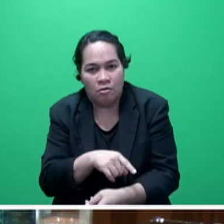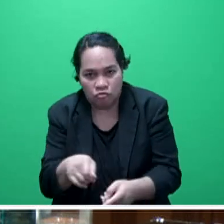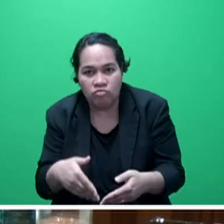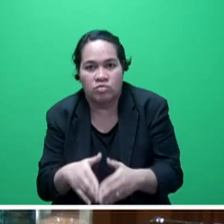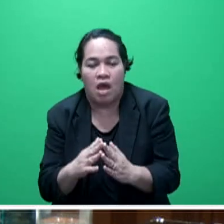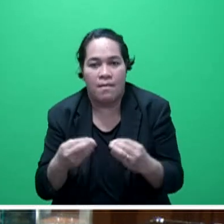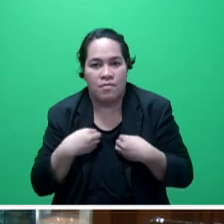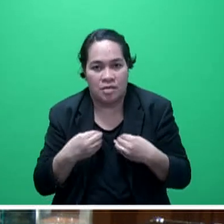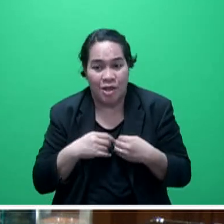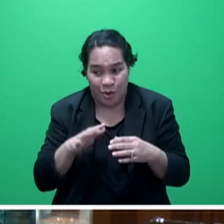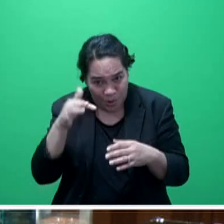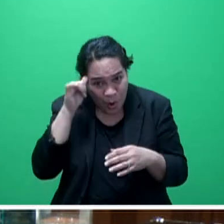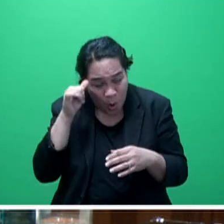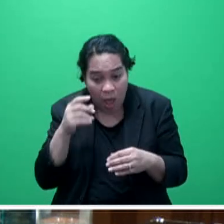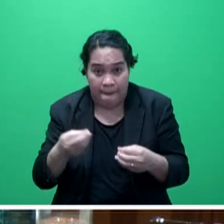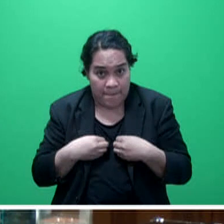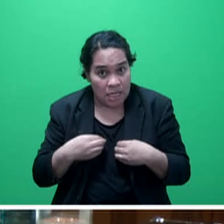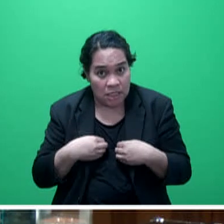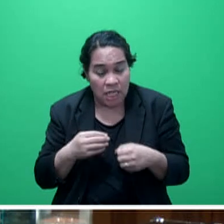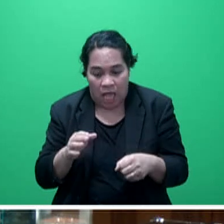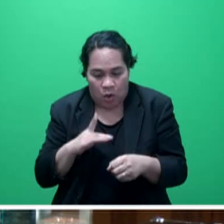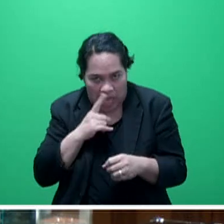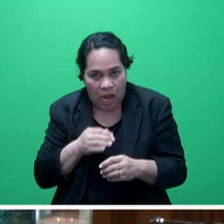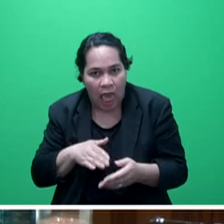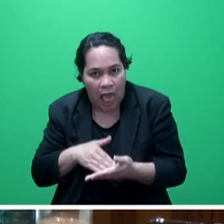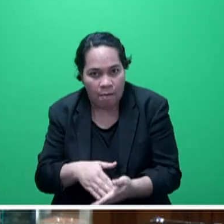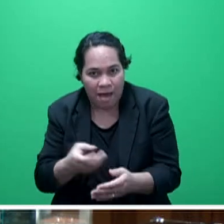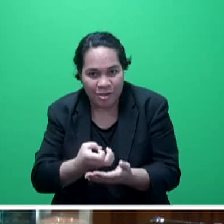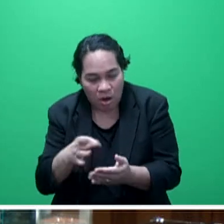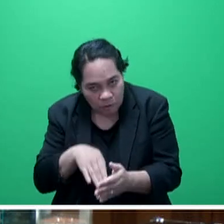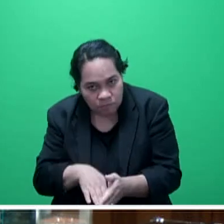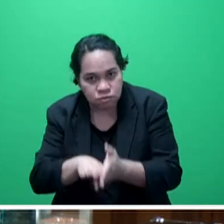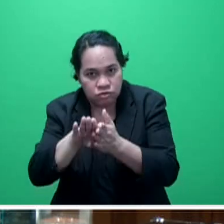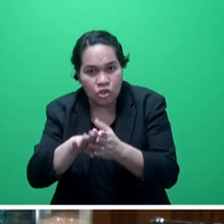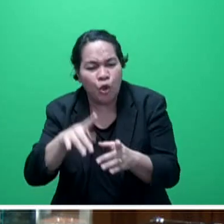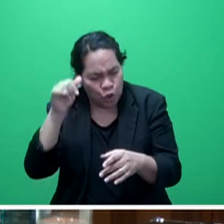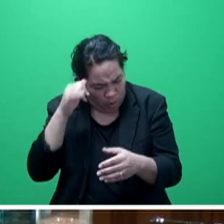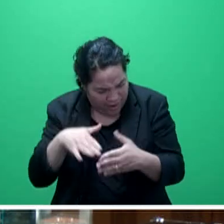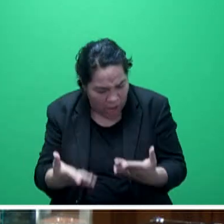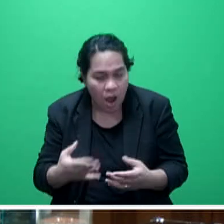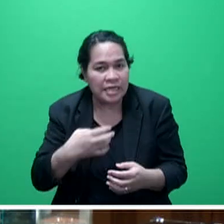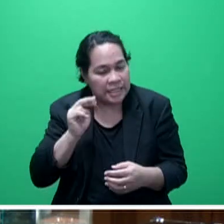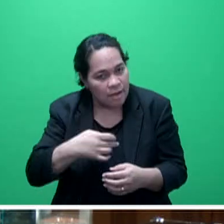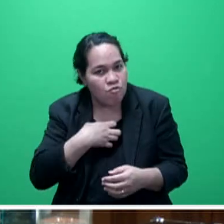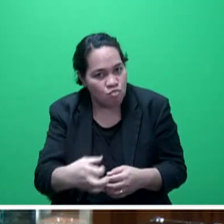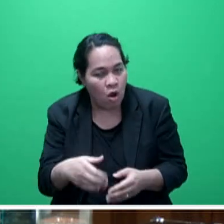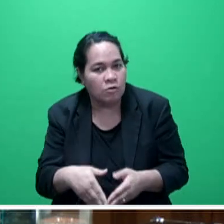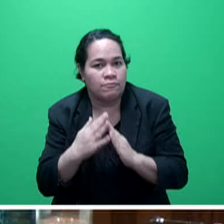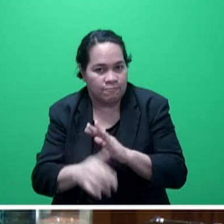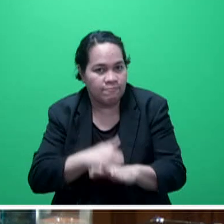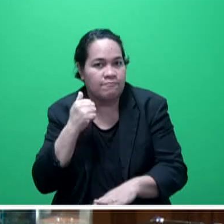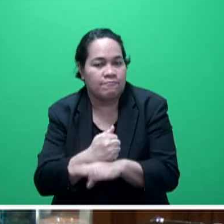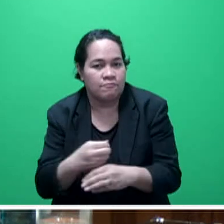to make it easy to start a business. The financial impacts of COVID-19 on cities and towns across the